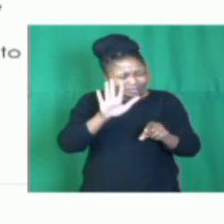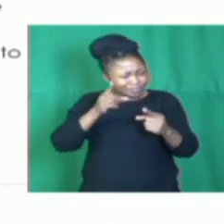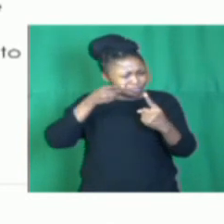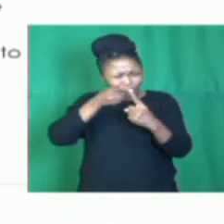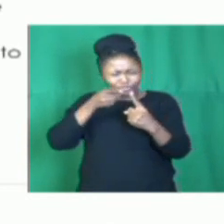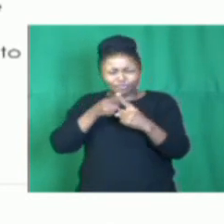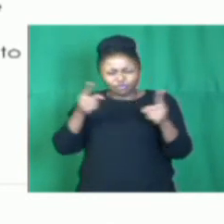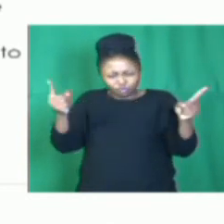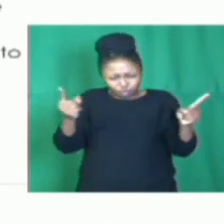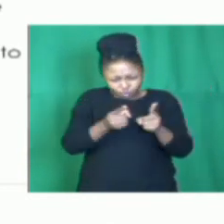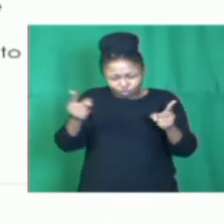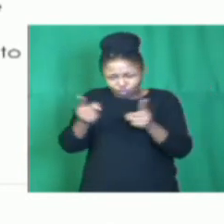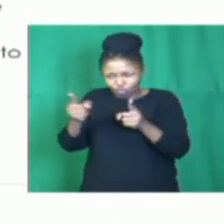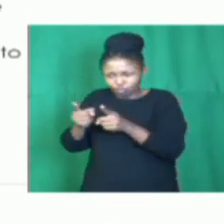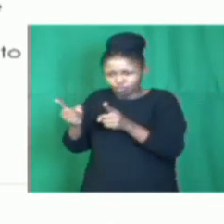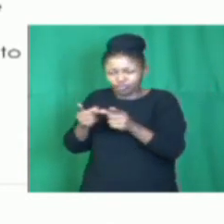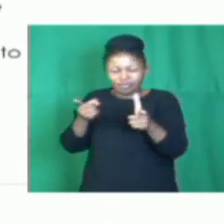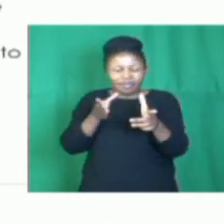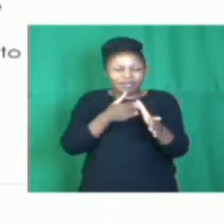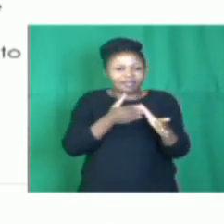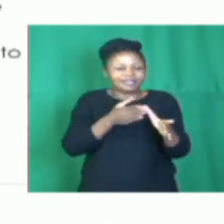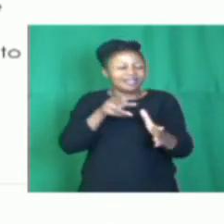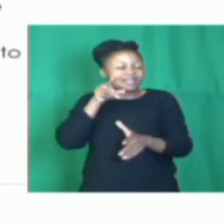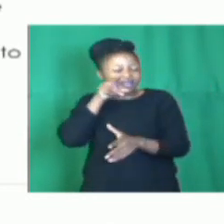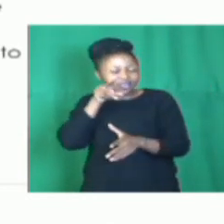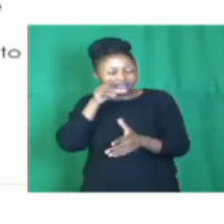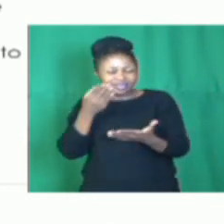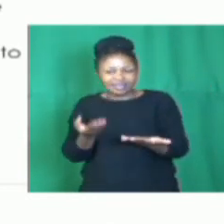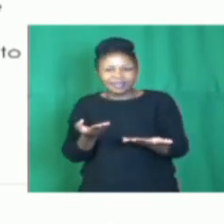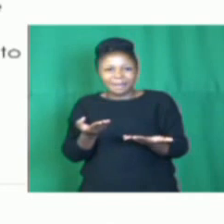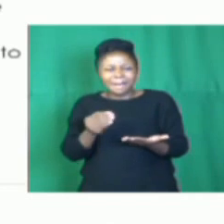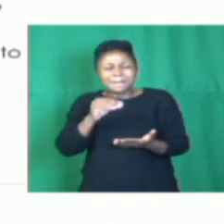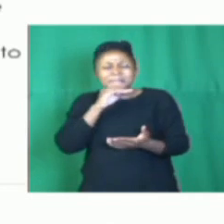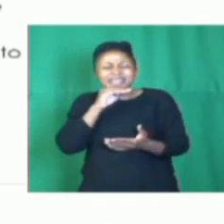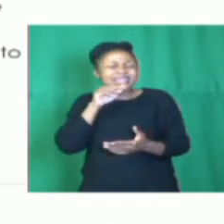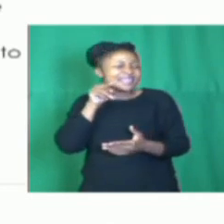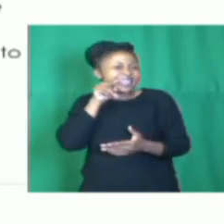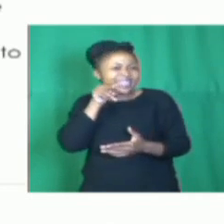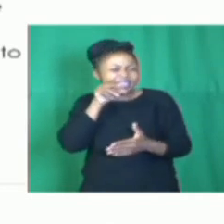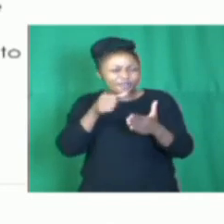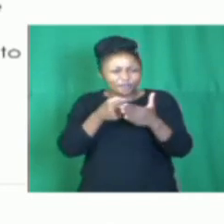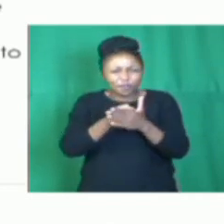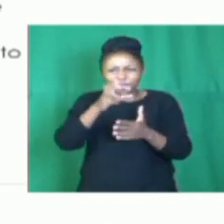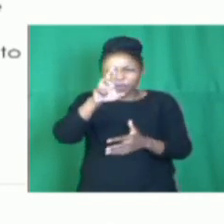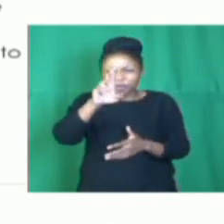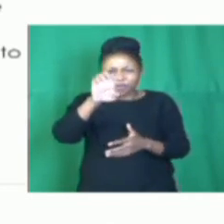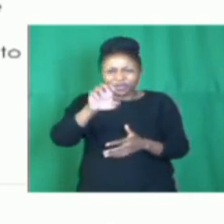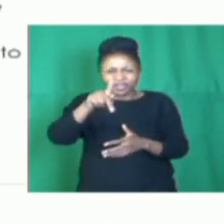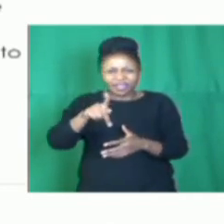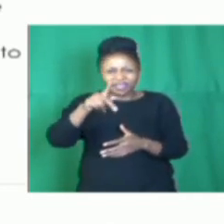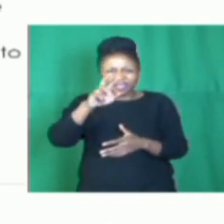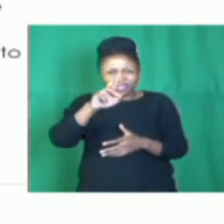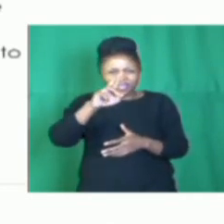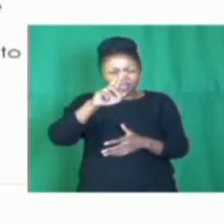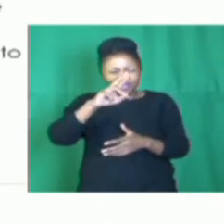the point. So in other words, you are not expected to rephrase the question. The question has